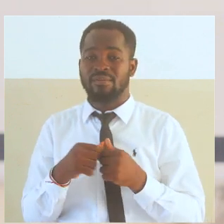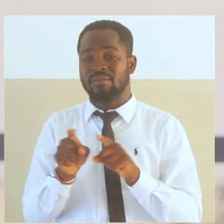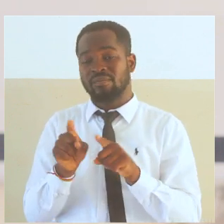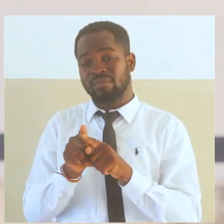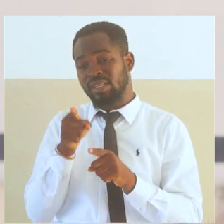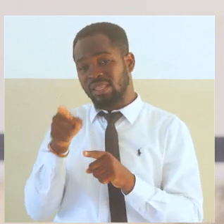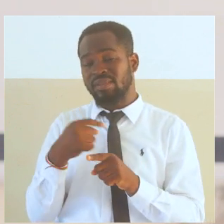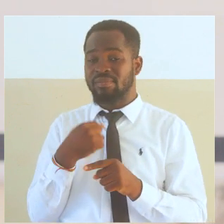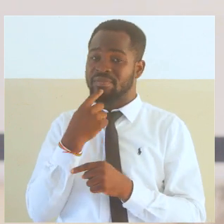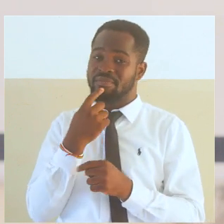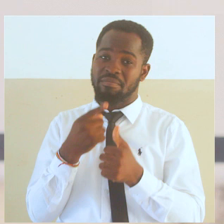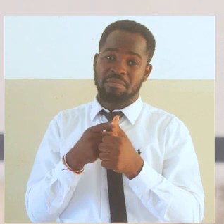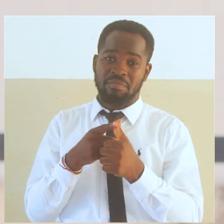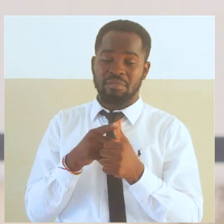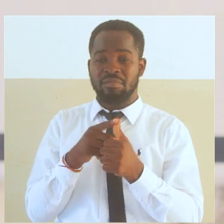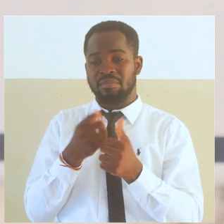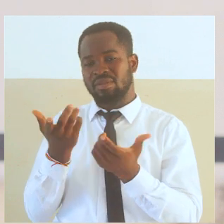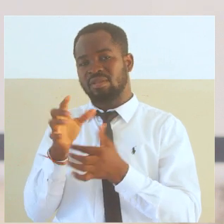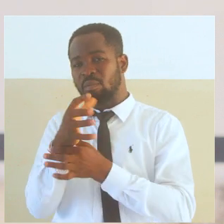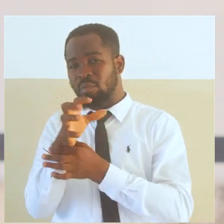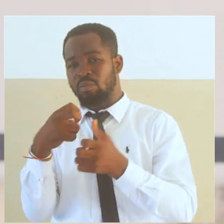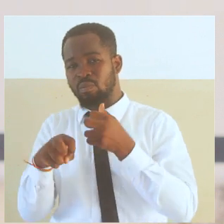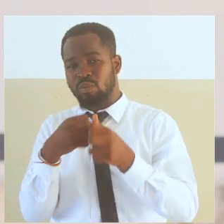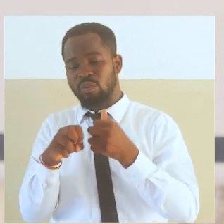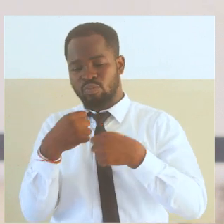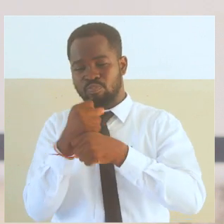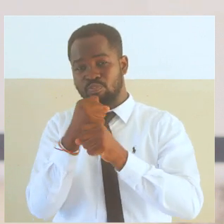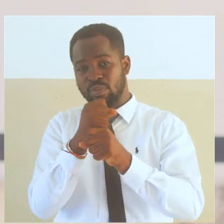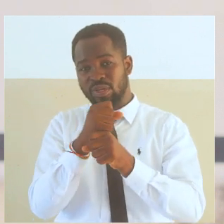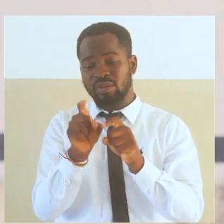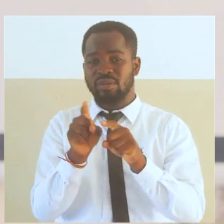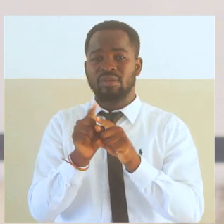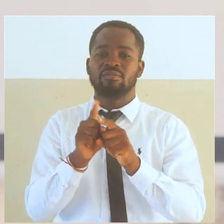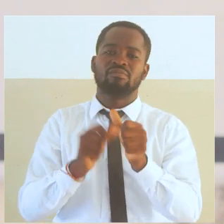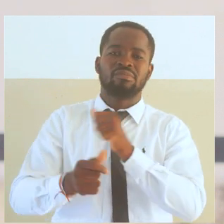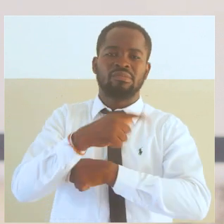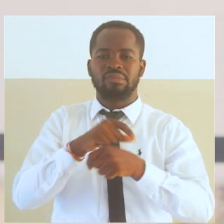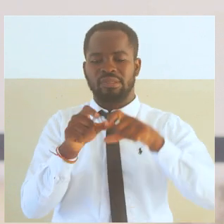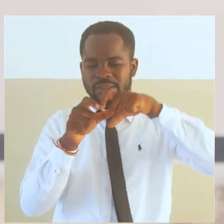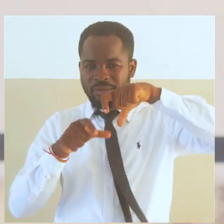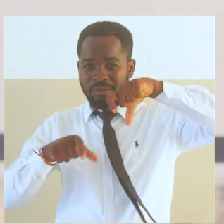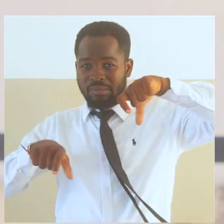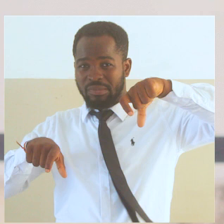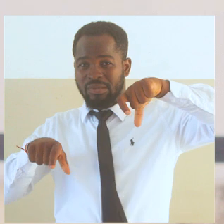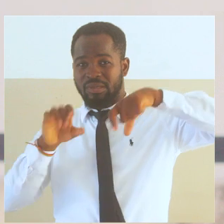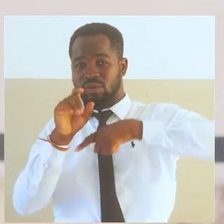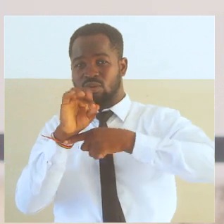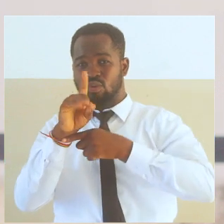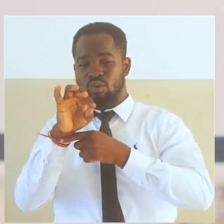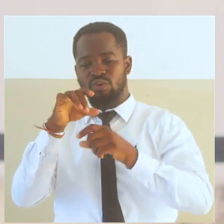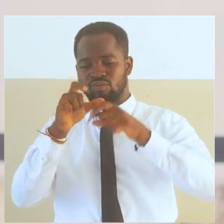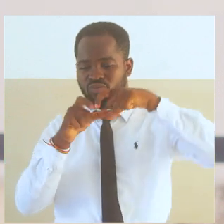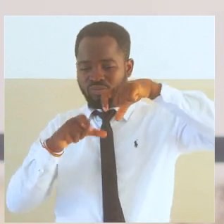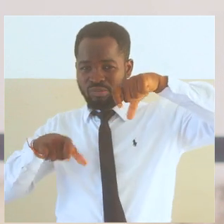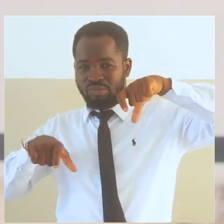or neural tube defects. So in effect, I would say neural tube defect is a defect in the formation of the early brain and